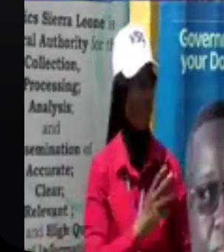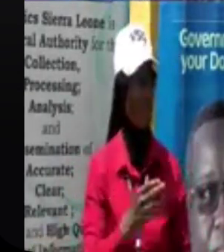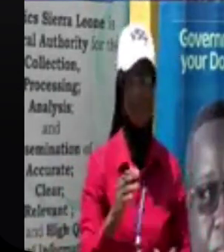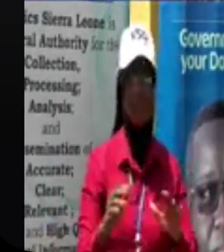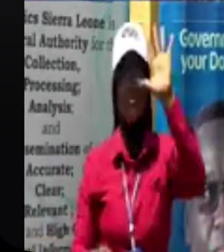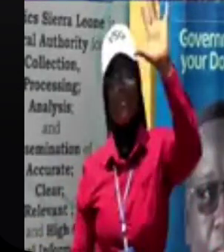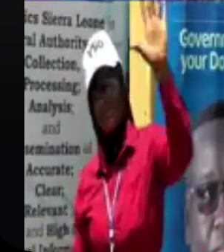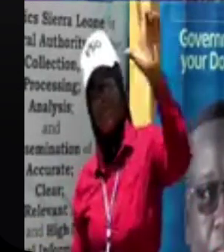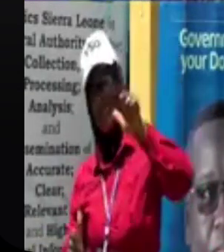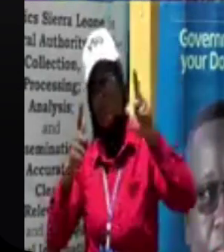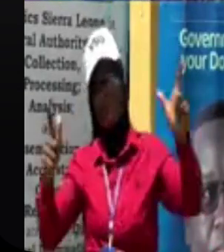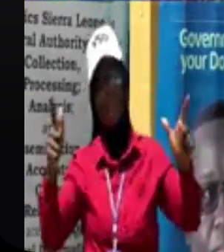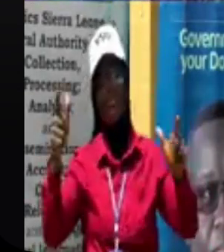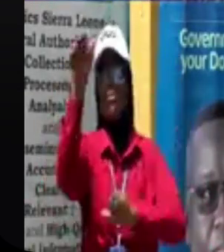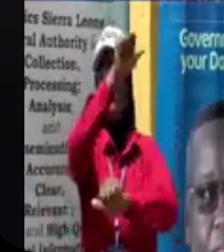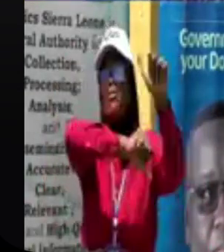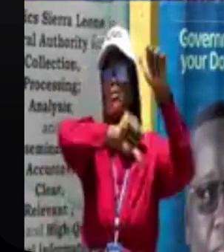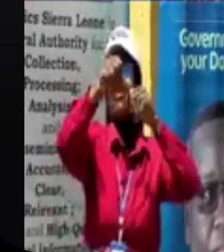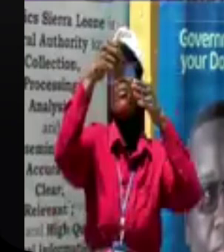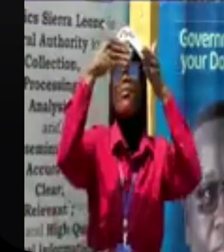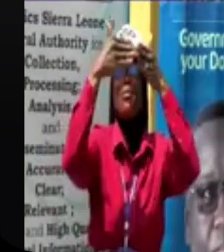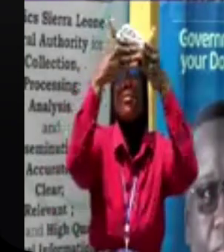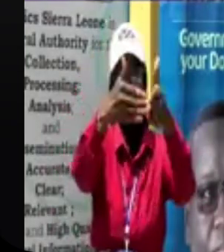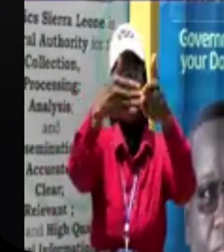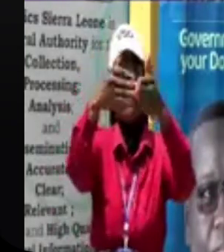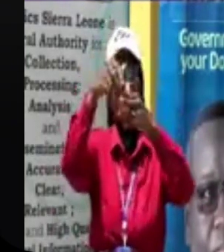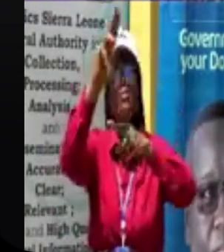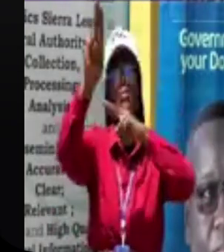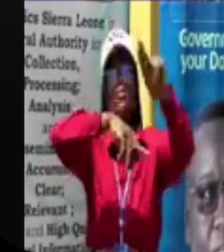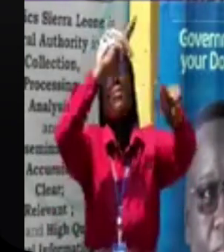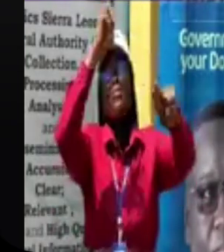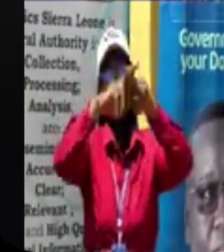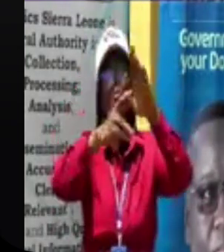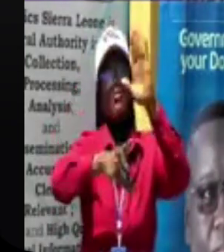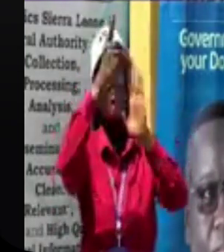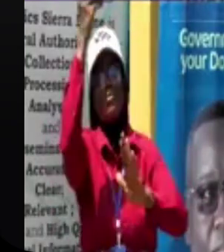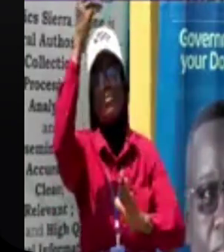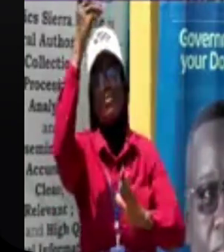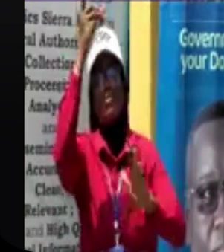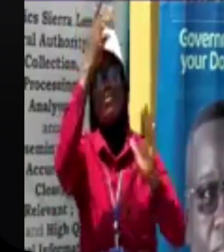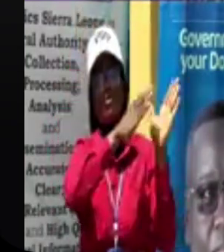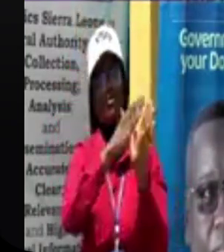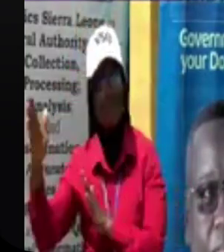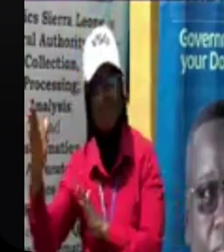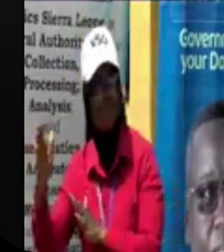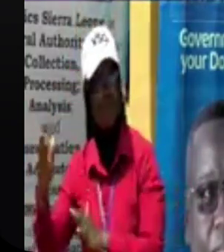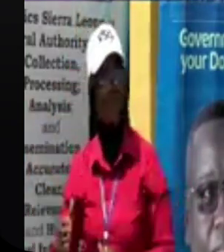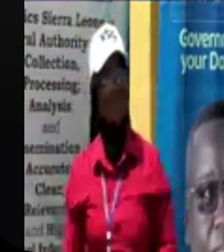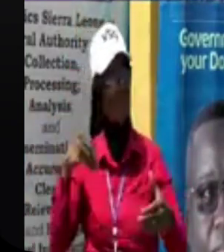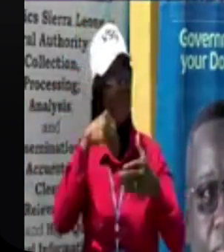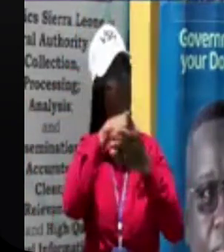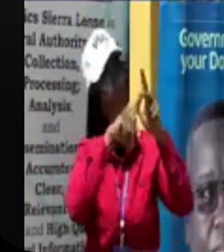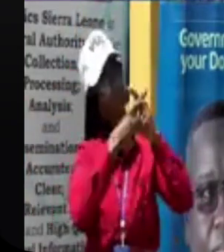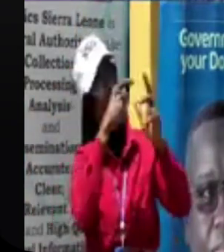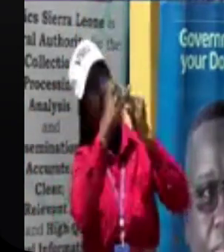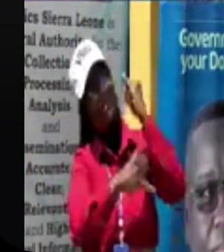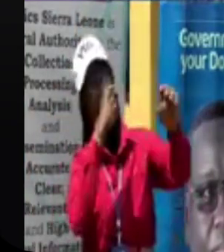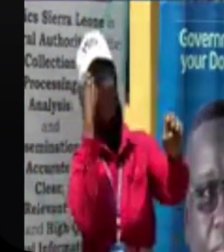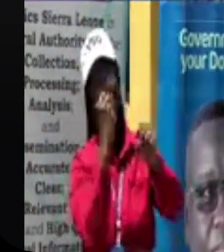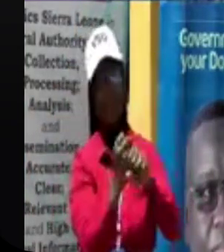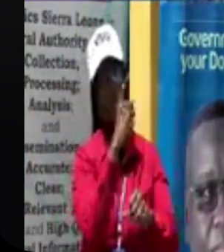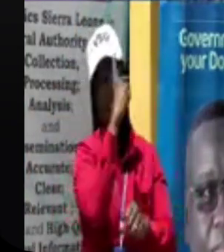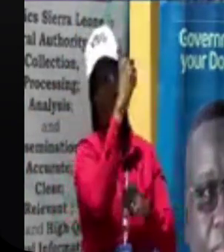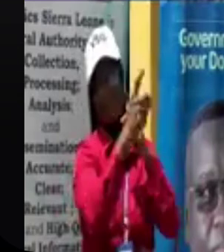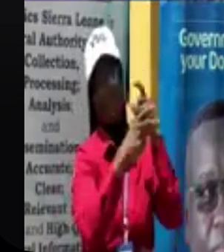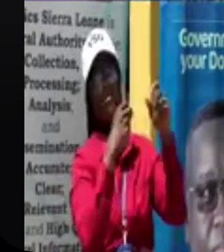big areas, the leading area, the result area inside the National Development Plan. The one way we implement it. We start from last year, we don't do